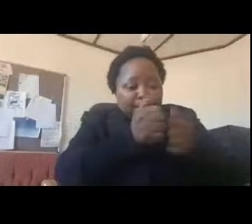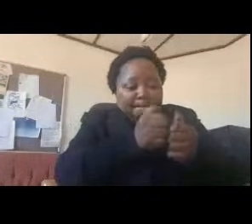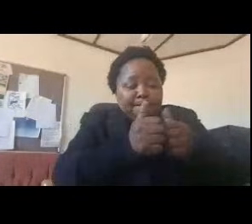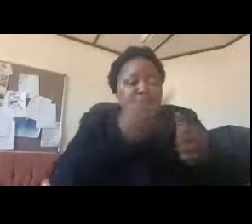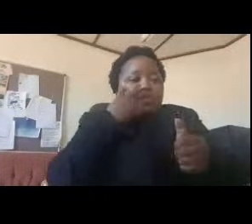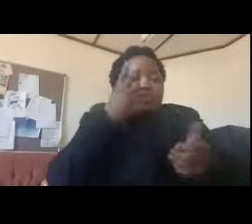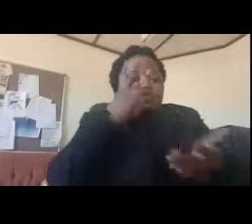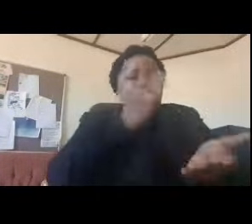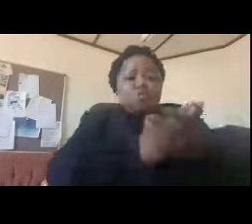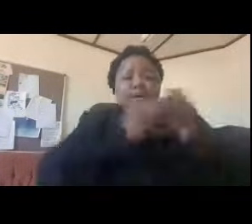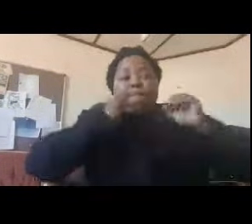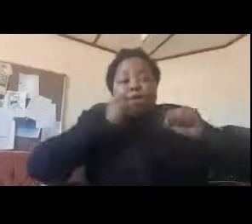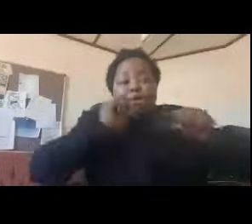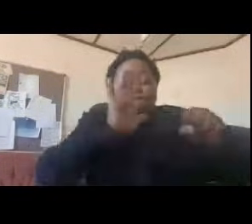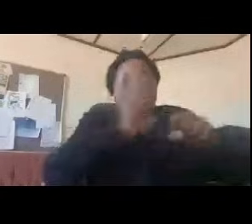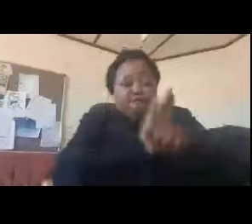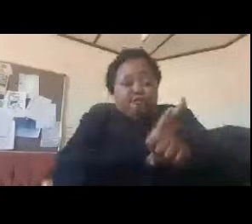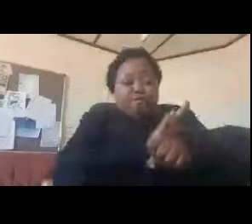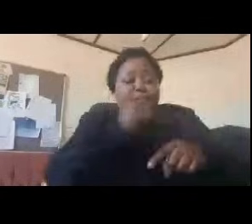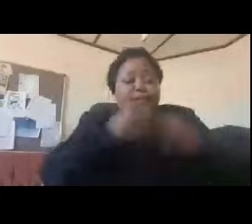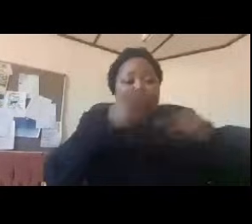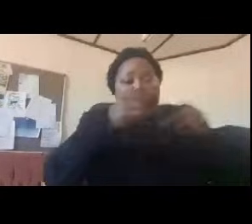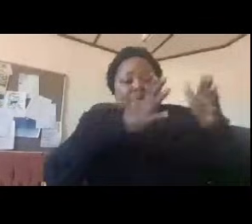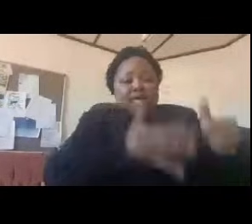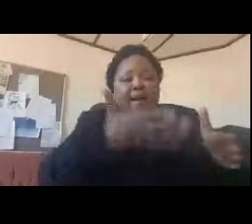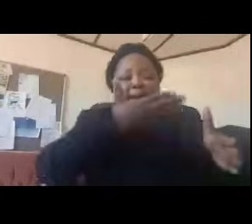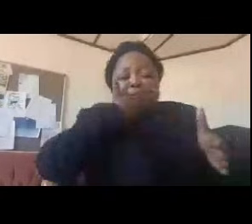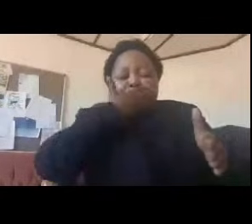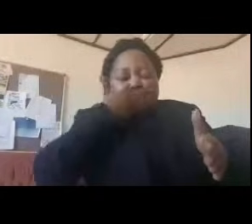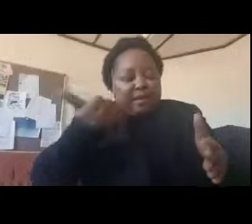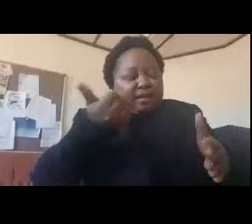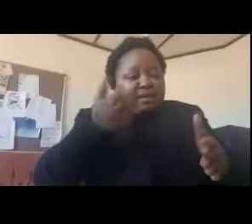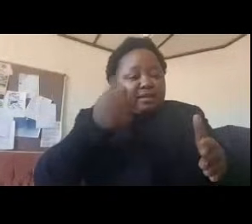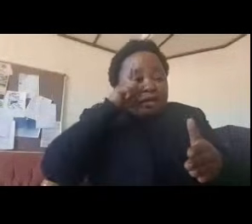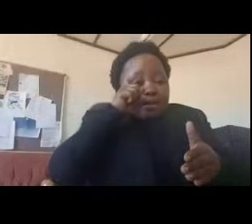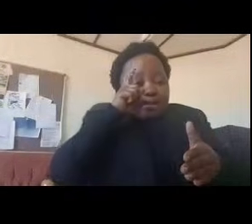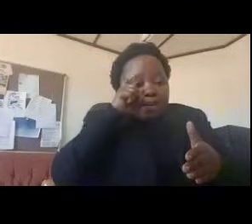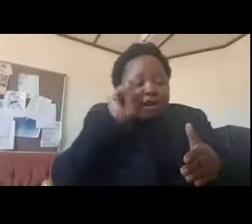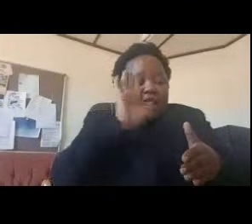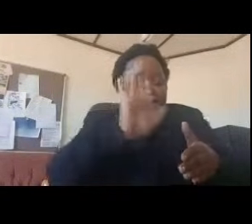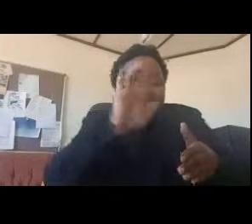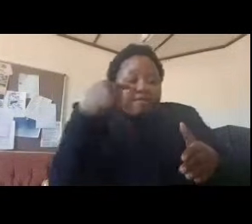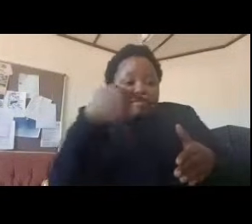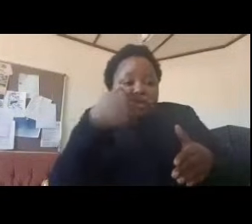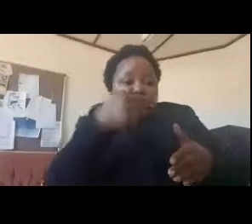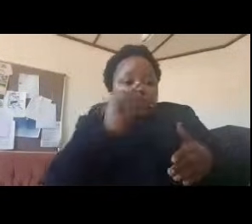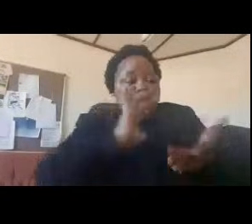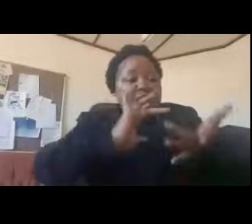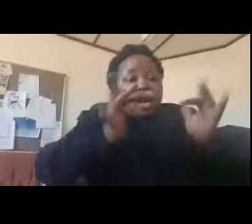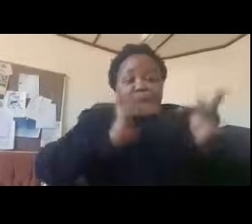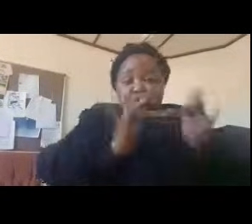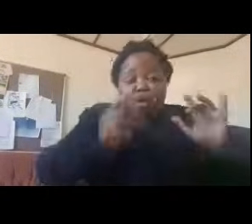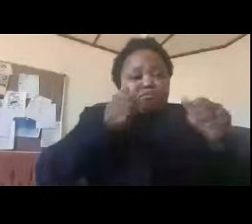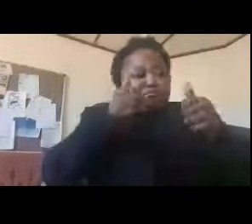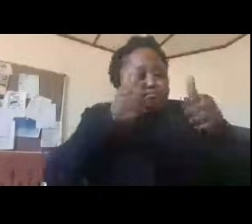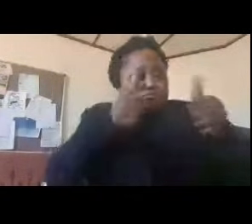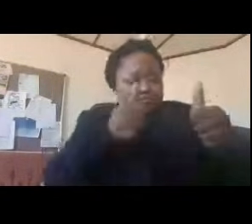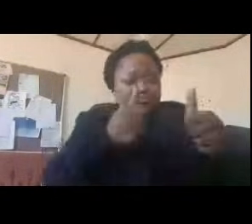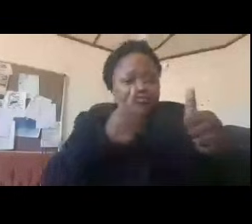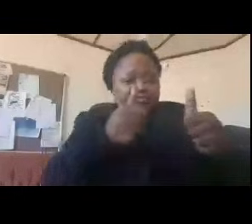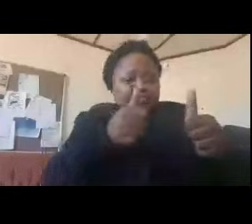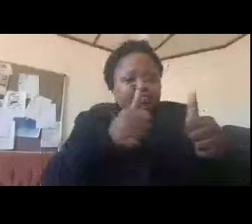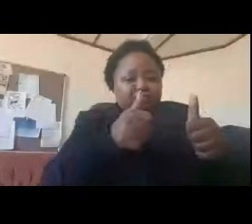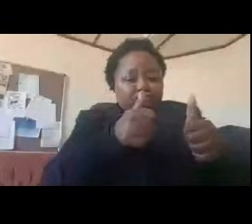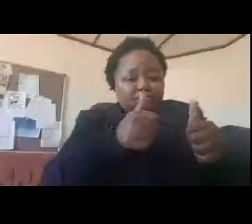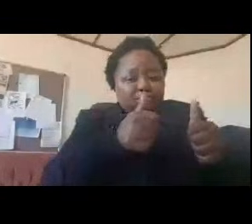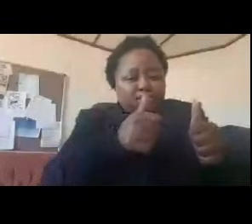the best camera, 5 gig network. It's perfect machine. iPhone, so they say, it is like